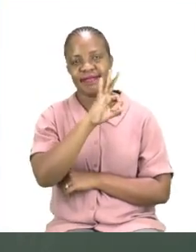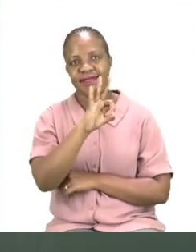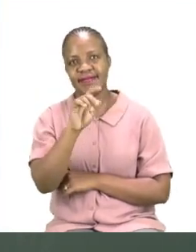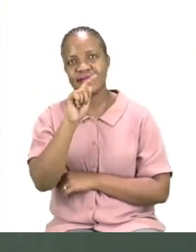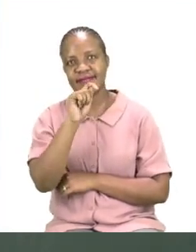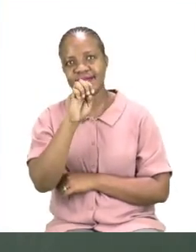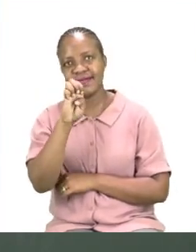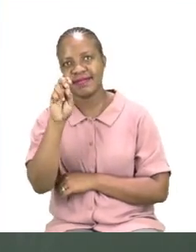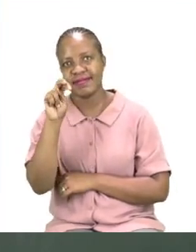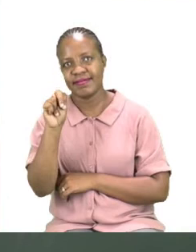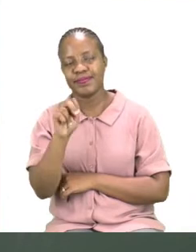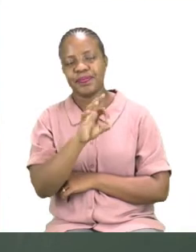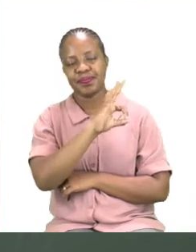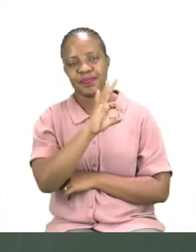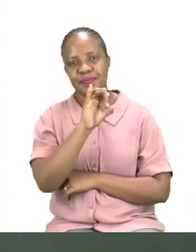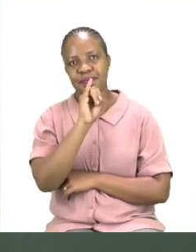15,